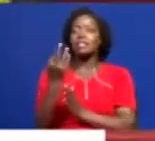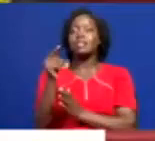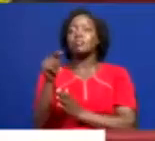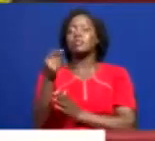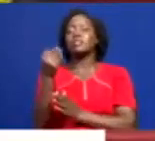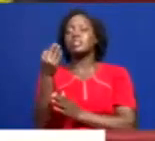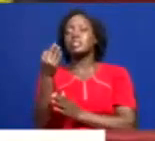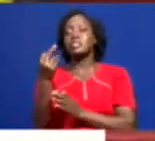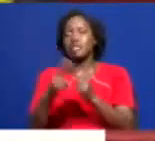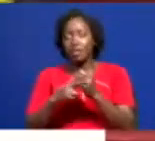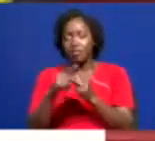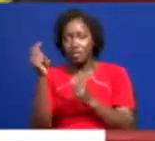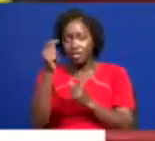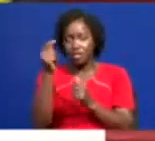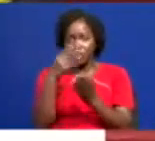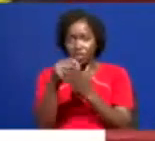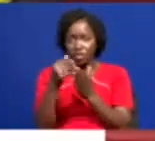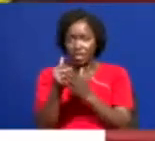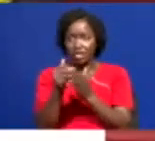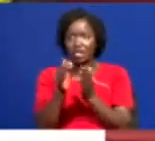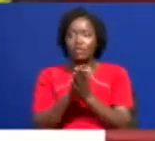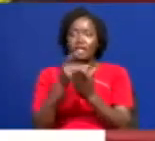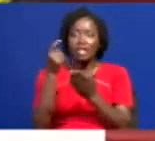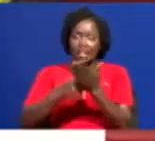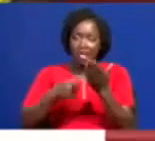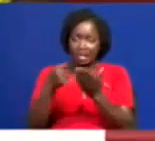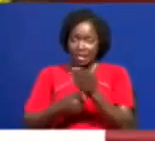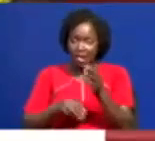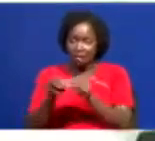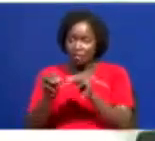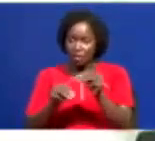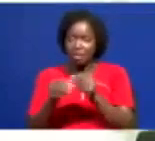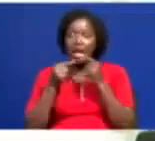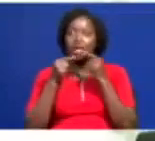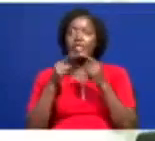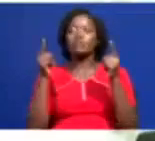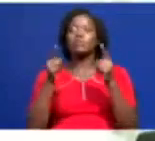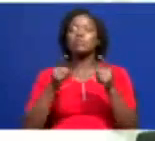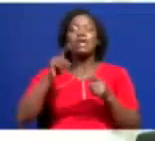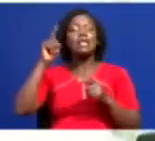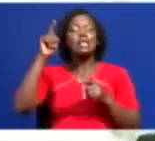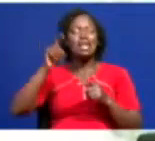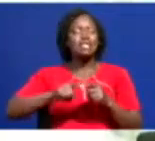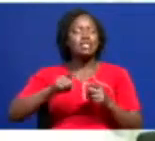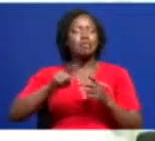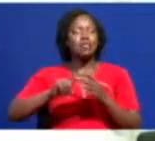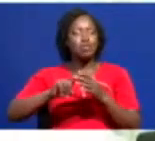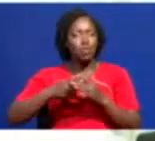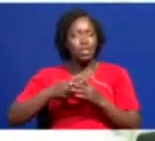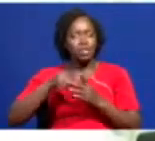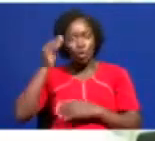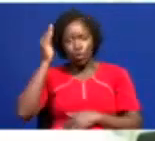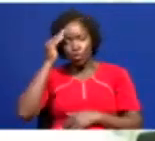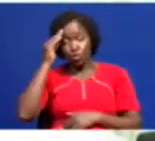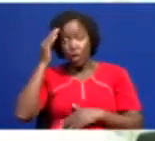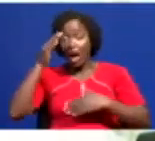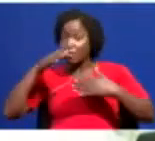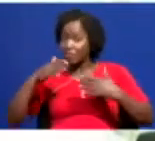trillion shillings, and with it, new tax measures were announced. Lazima tuanze kujua